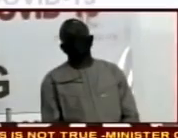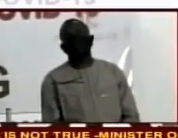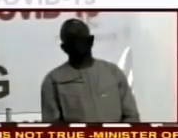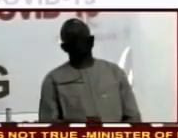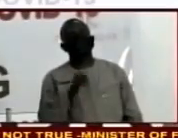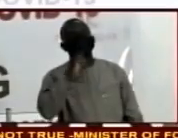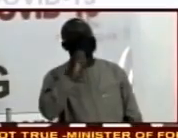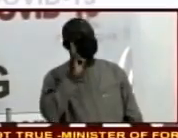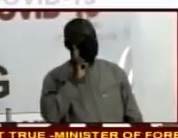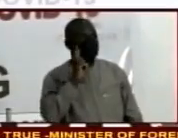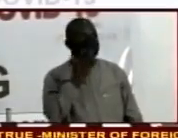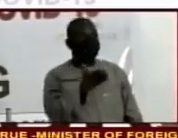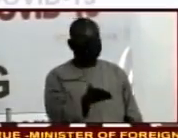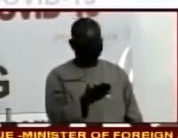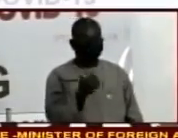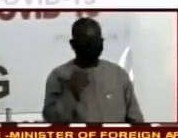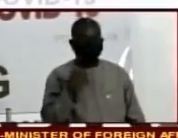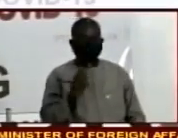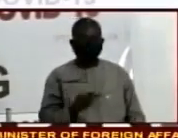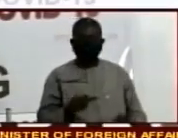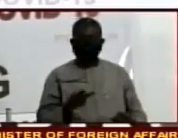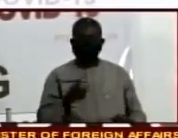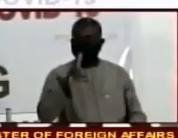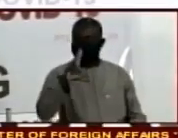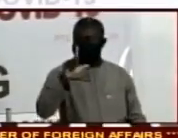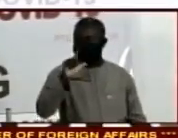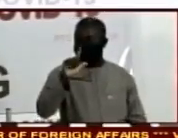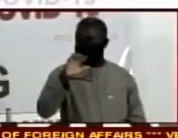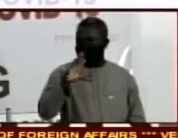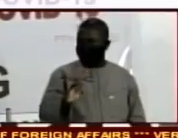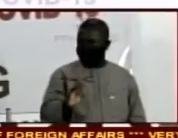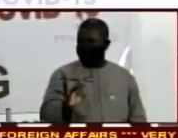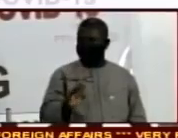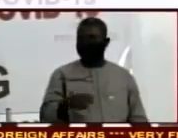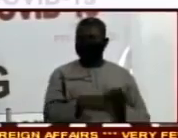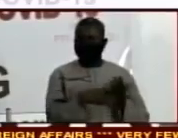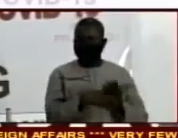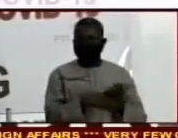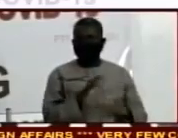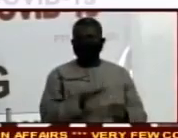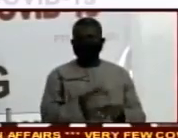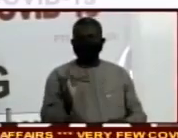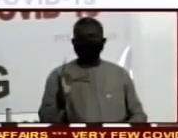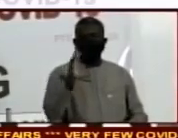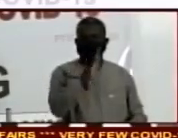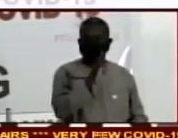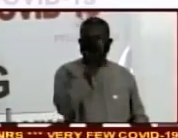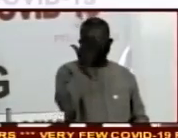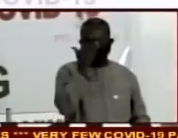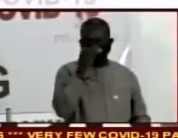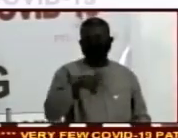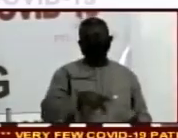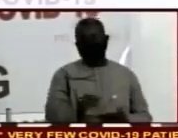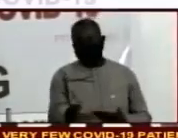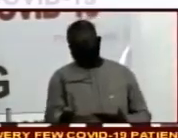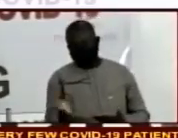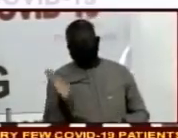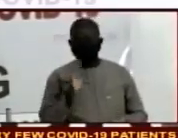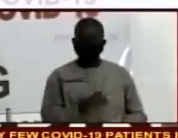there have valid tickets on an airline, and why should they pay